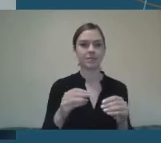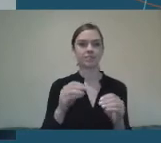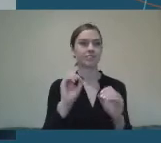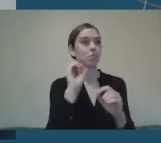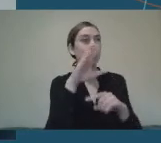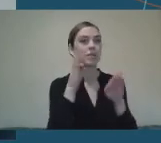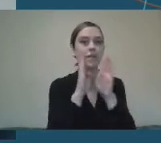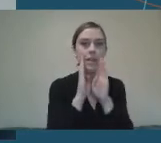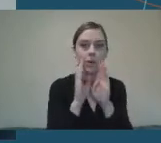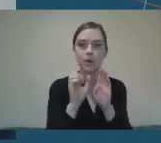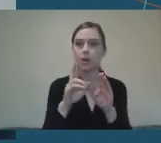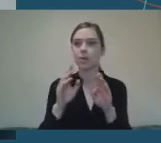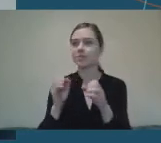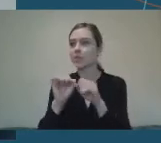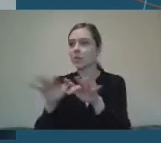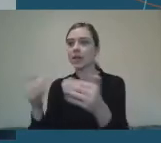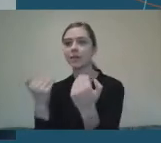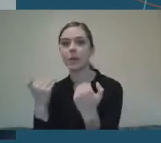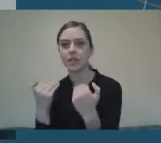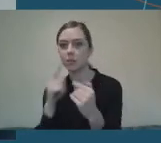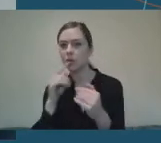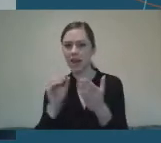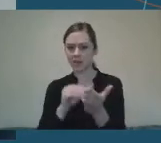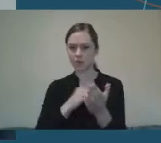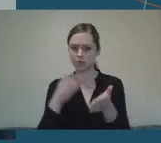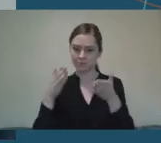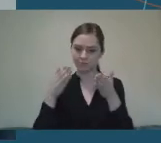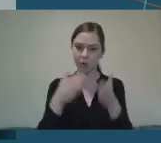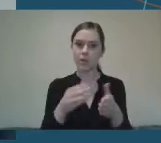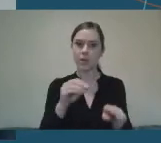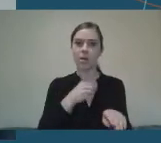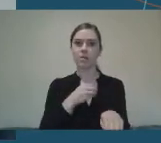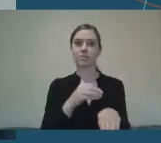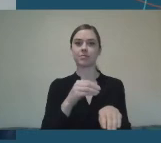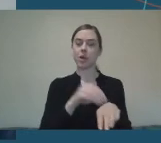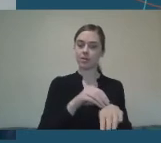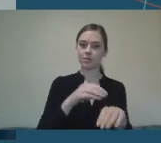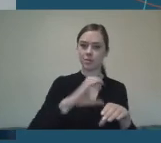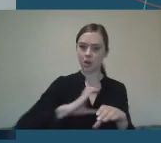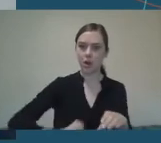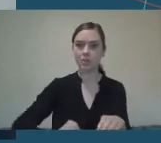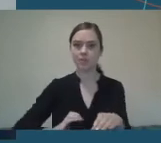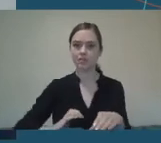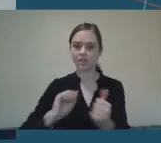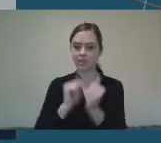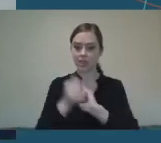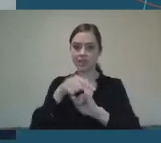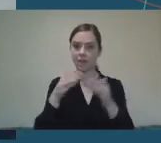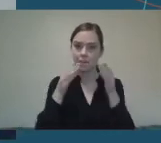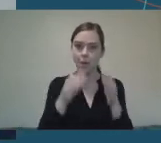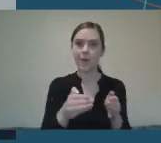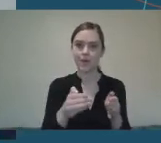be actively targeting clubs, targeting people and changing their focus. So by